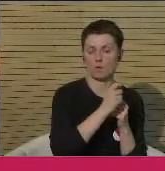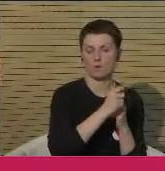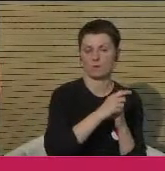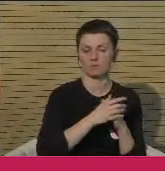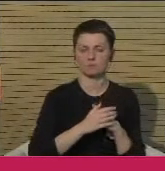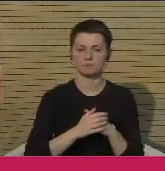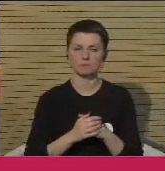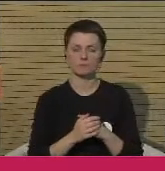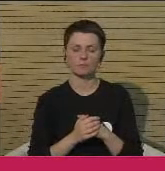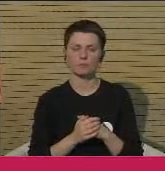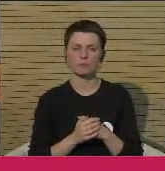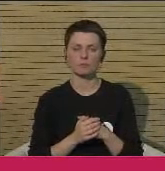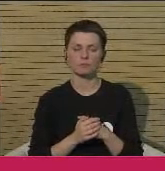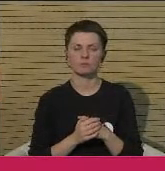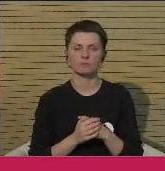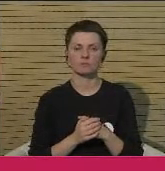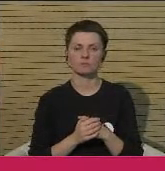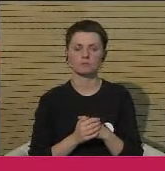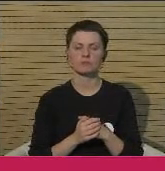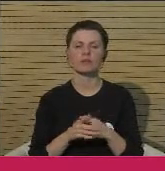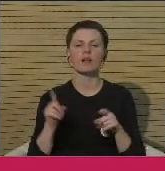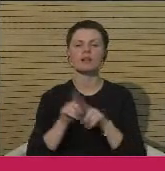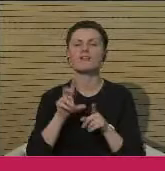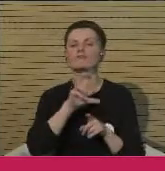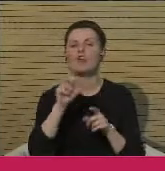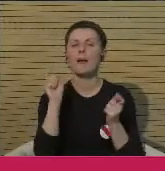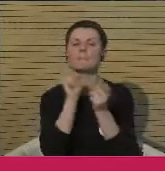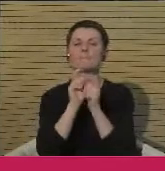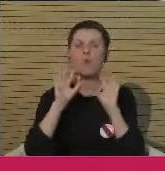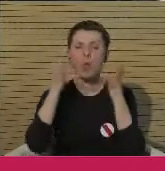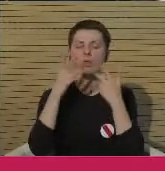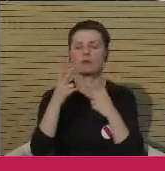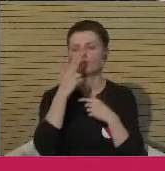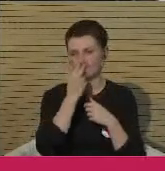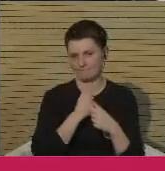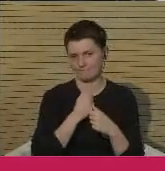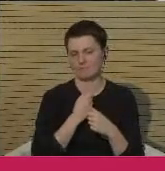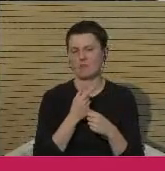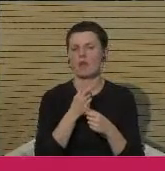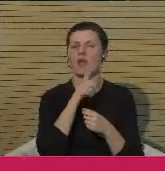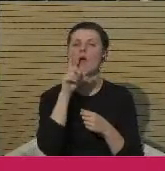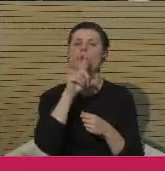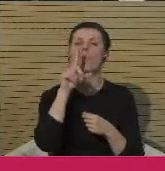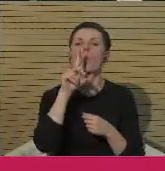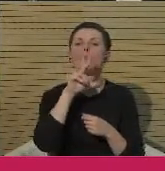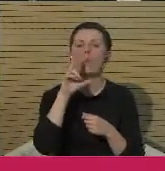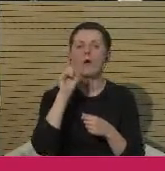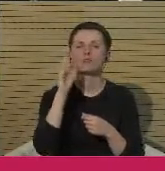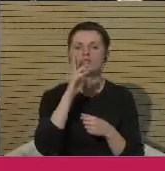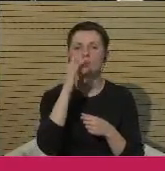Union, as was the Ukrainian case. And the protests